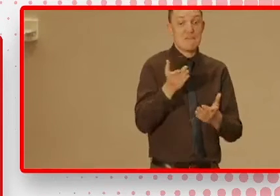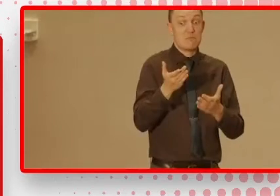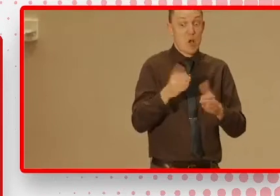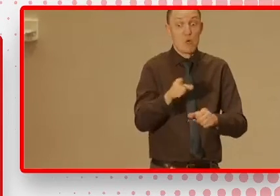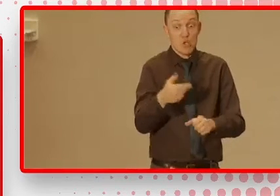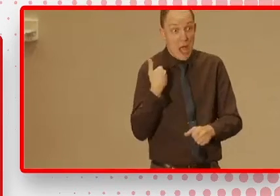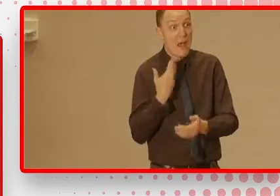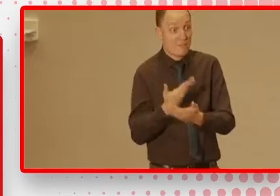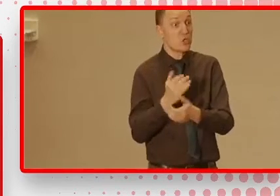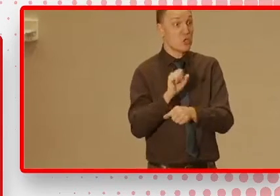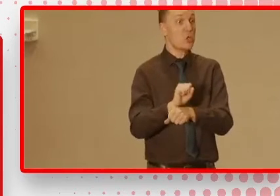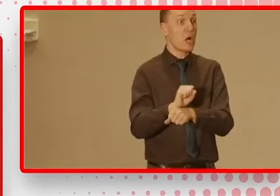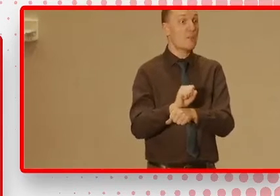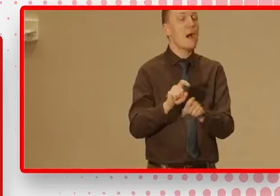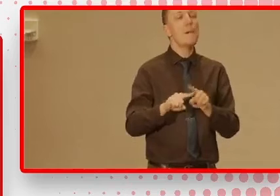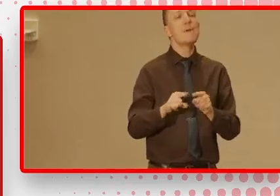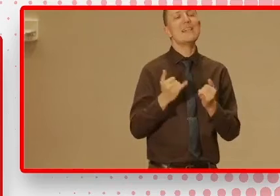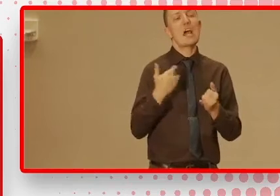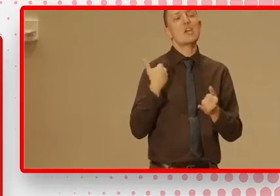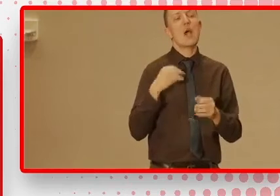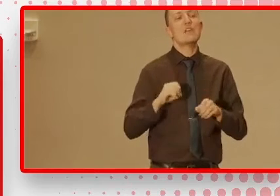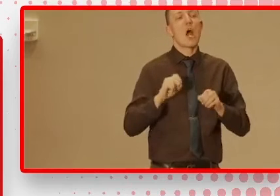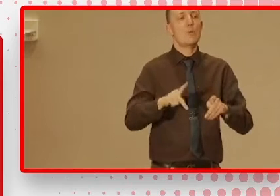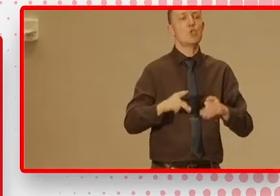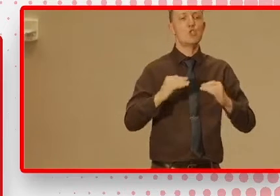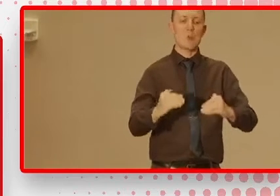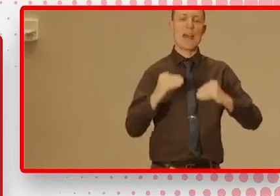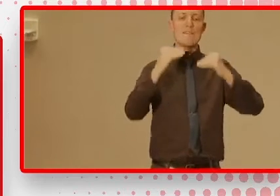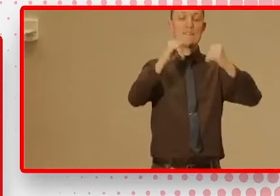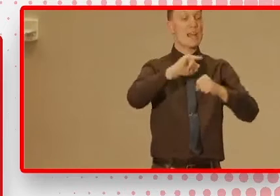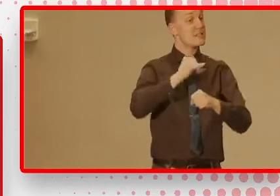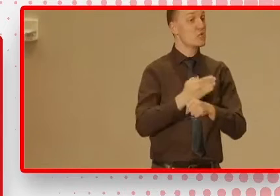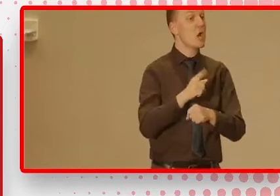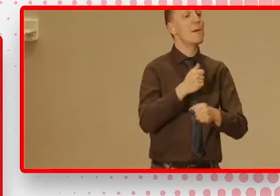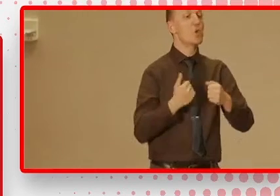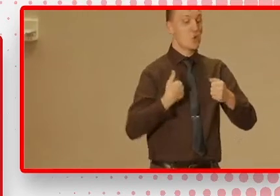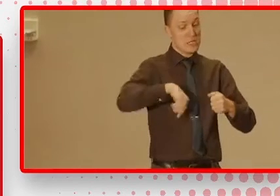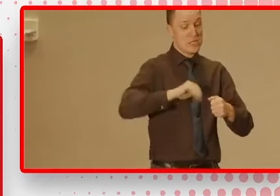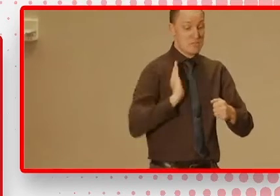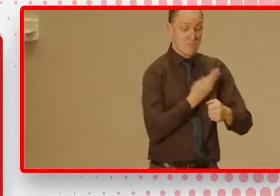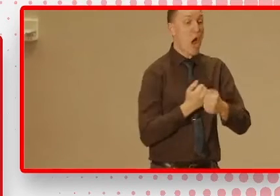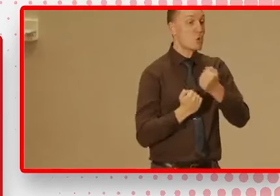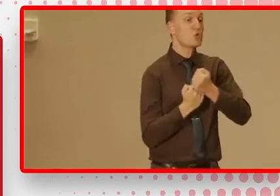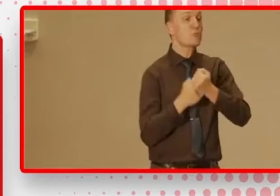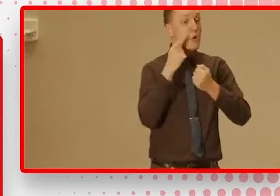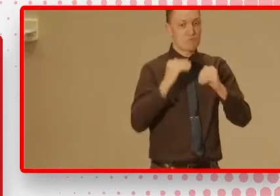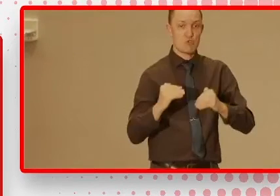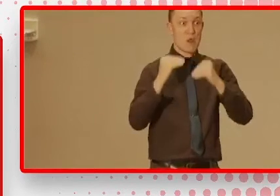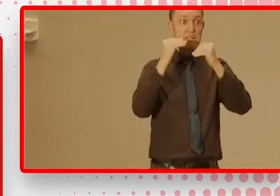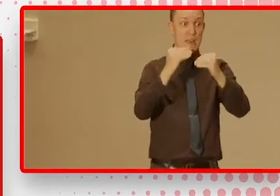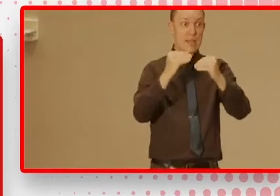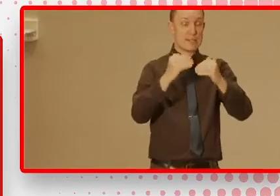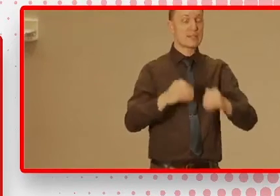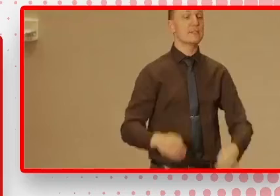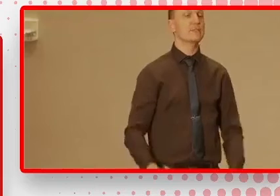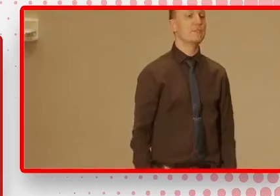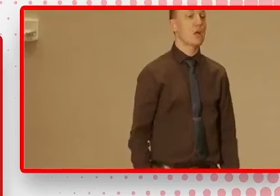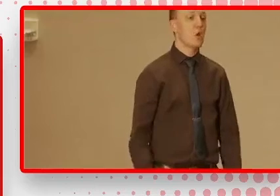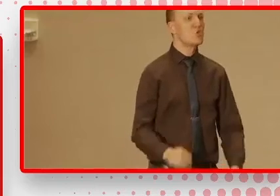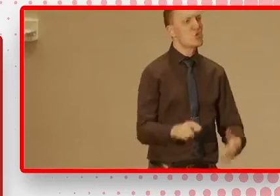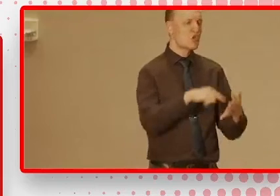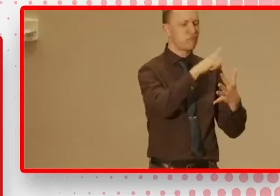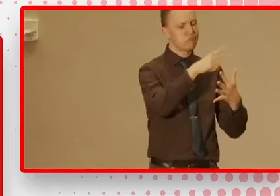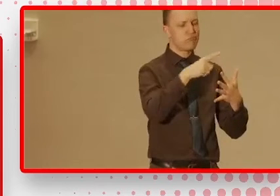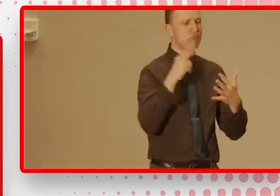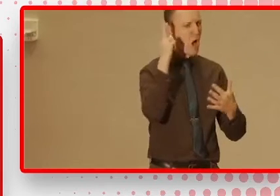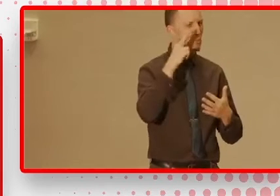but they have an opportunity to advance in that job and need support from us in order to advance to a different position. So those are various